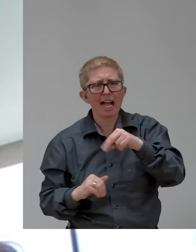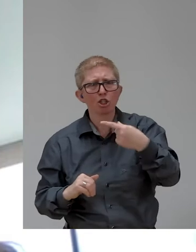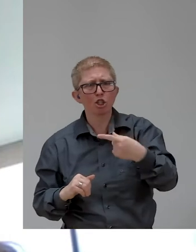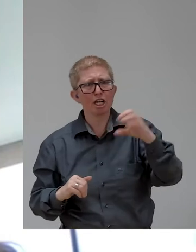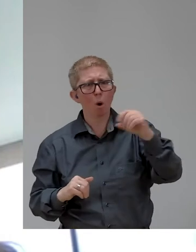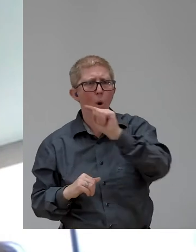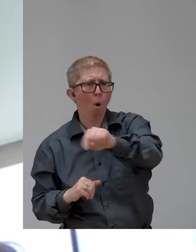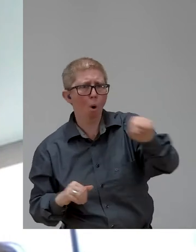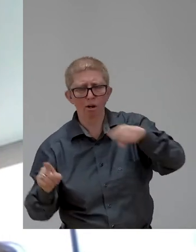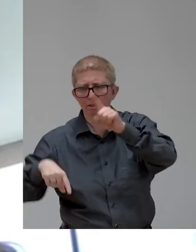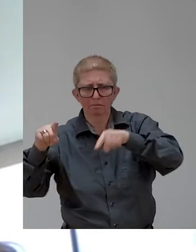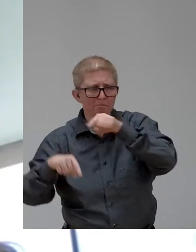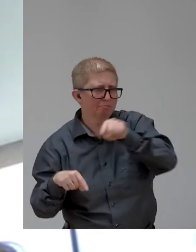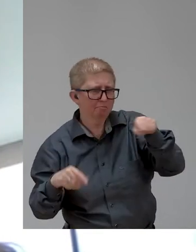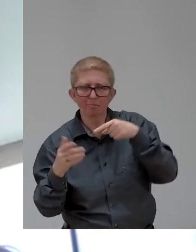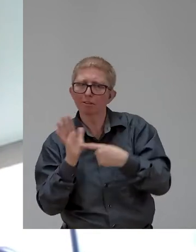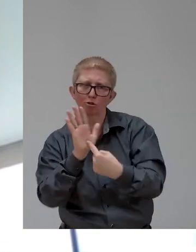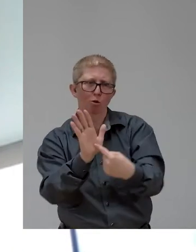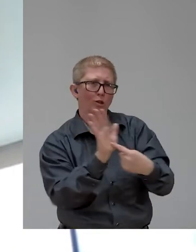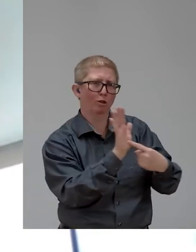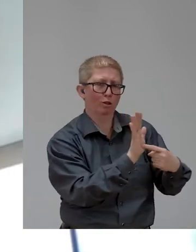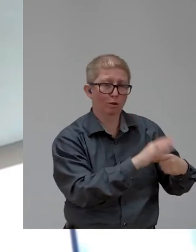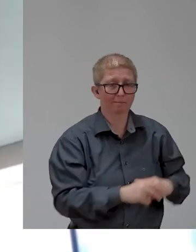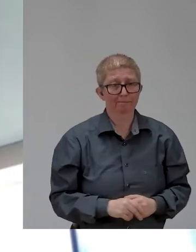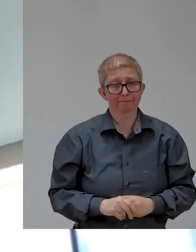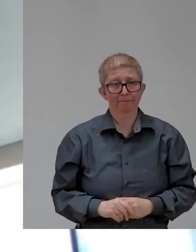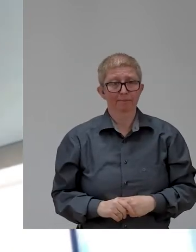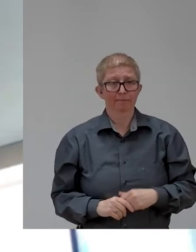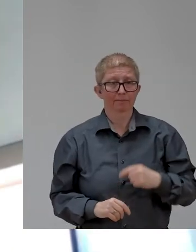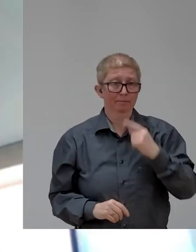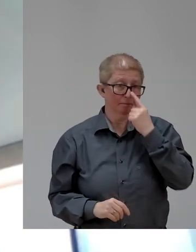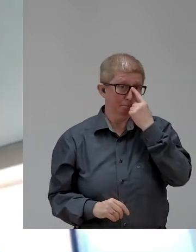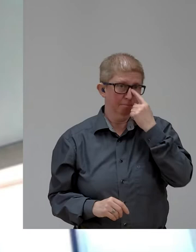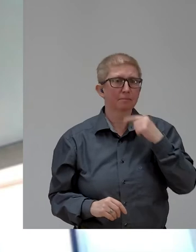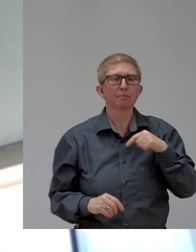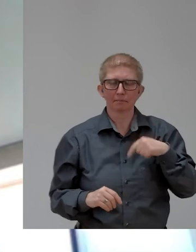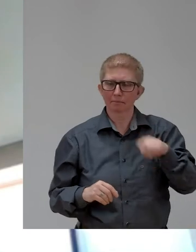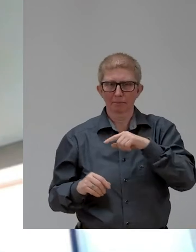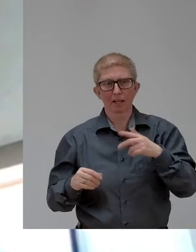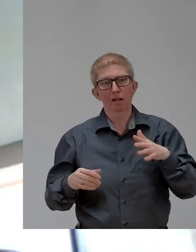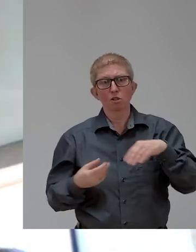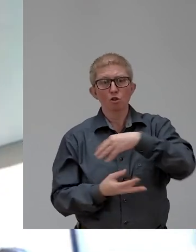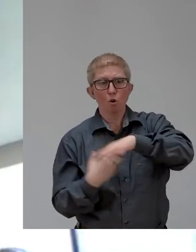from the side of the social enterprises, it's also a great, great opportunity